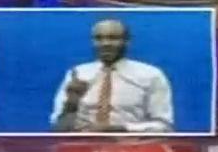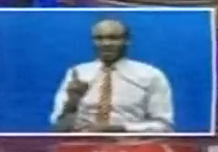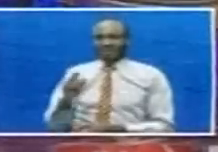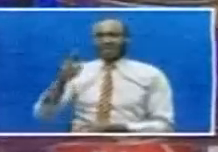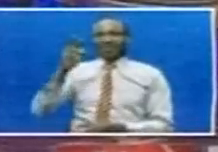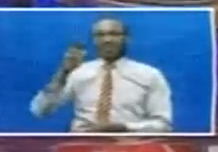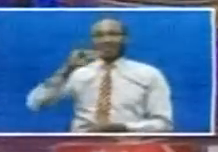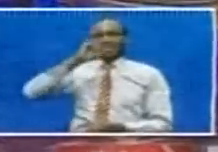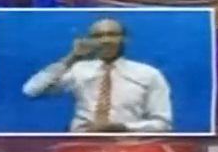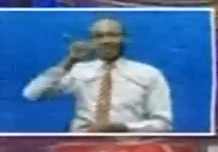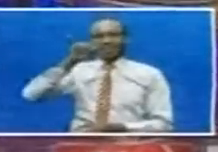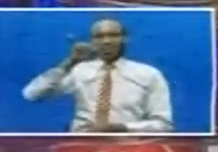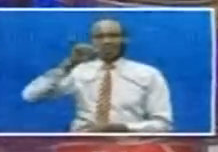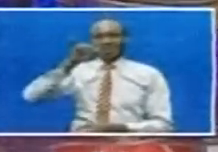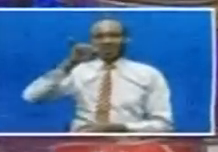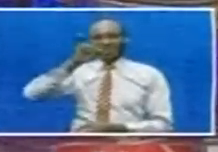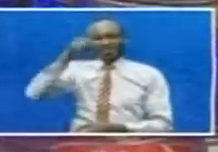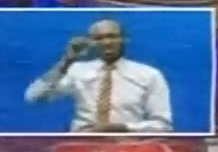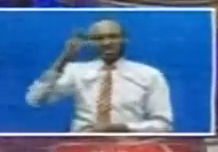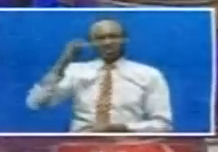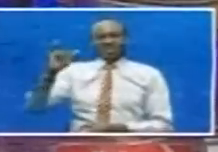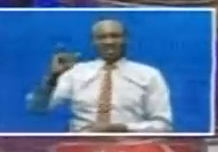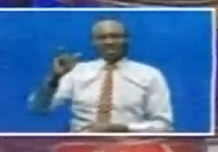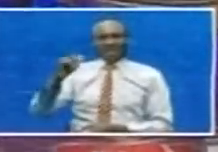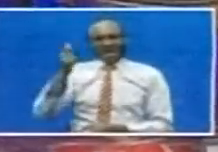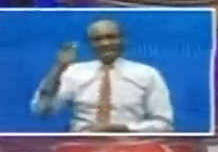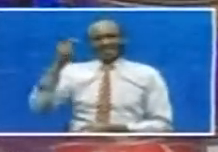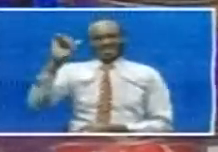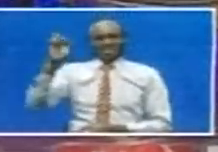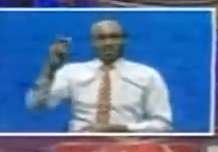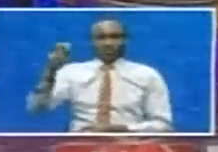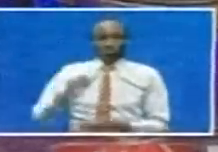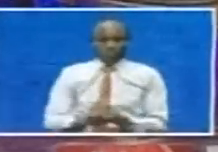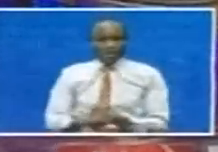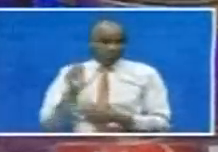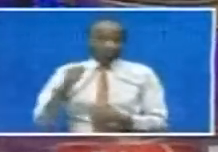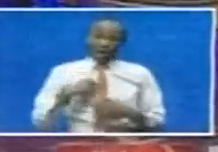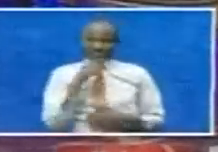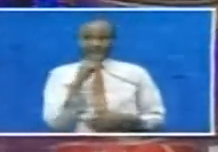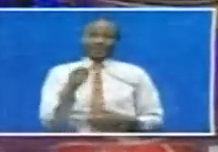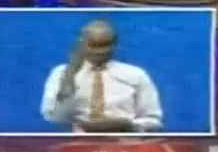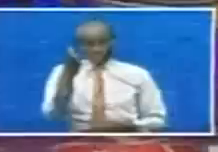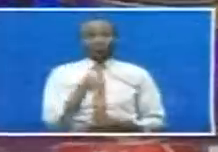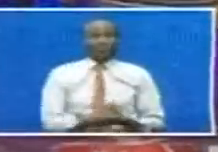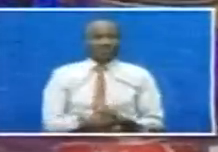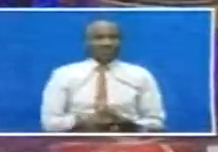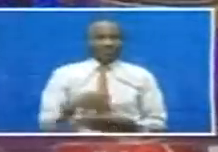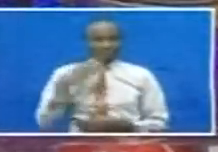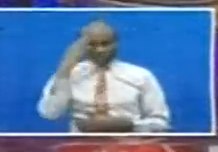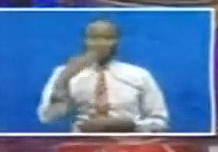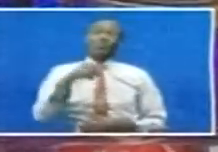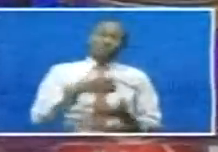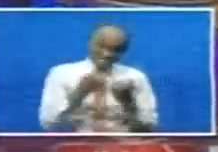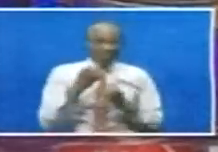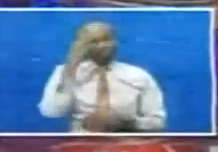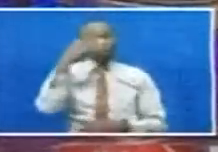Jerry Atieno Thorne or something. Don't you know any women that you can have on the bench? I know you. Oh, you need to know more